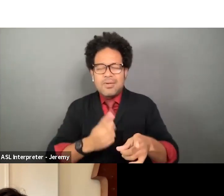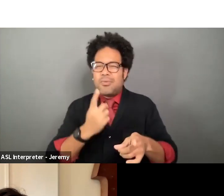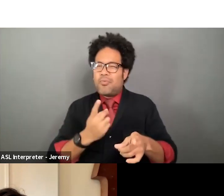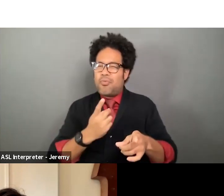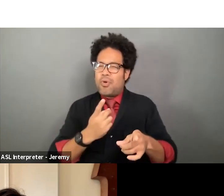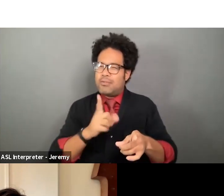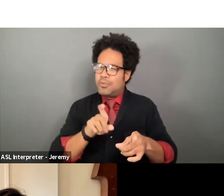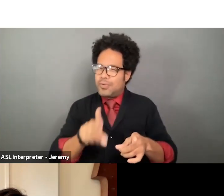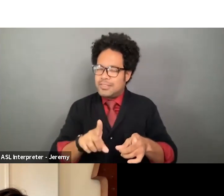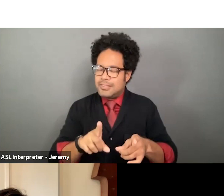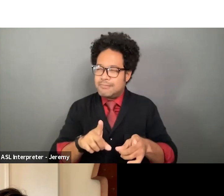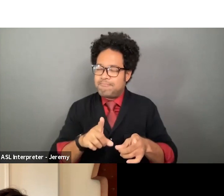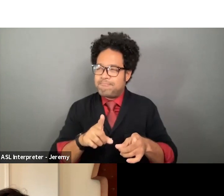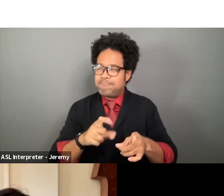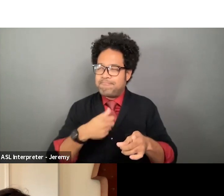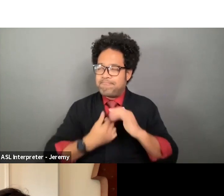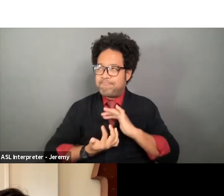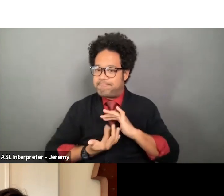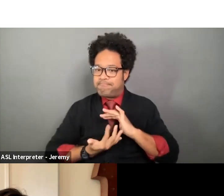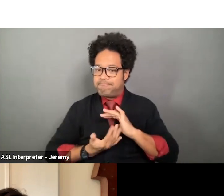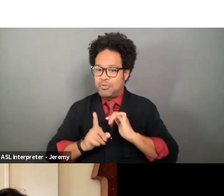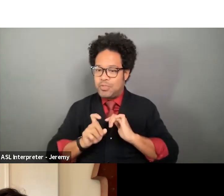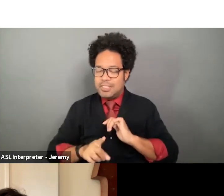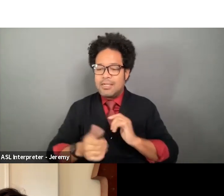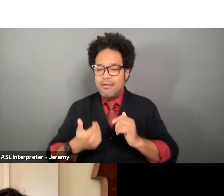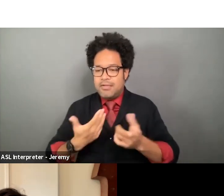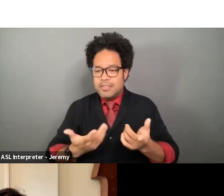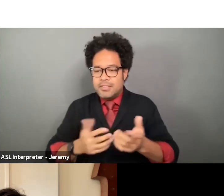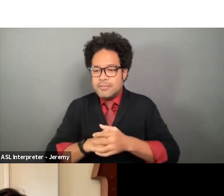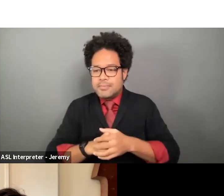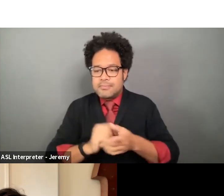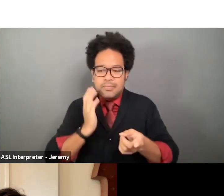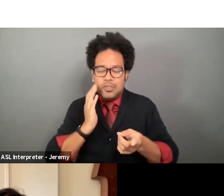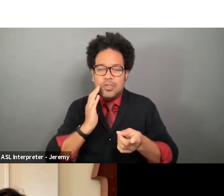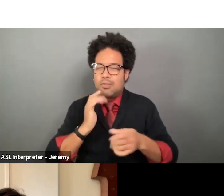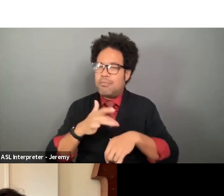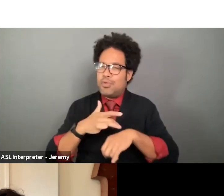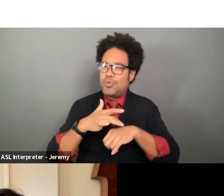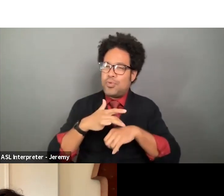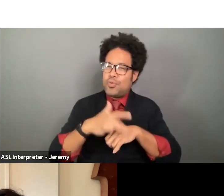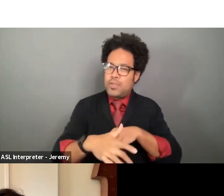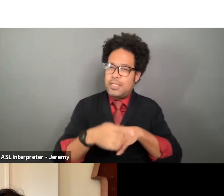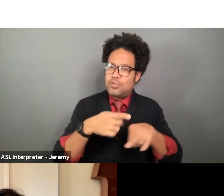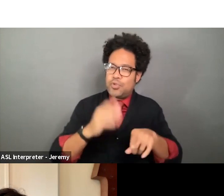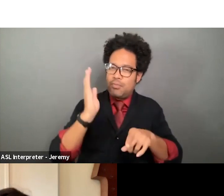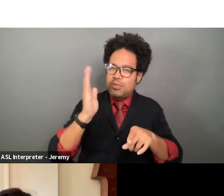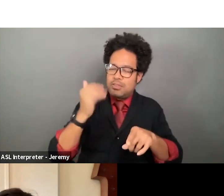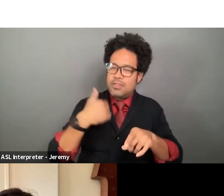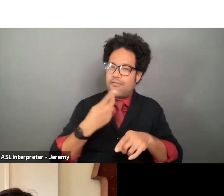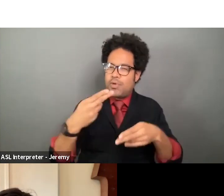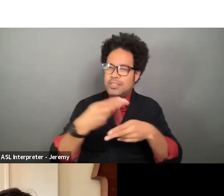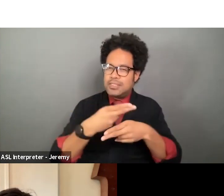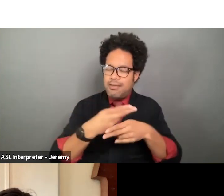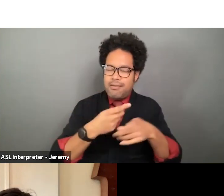burning question that I have for you is, you know, you early on in the presentation, you had a slide that was